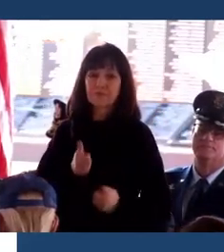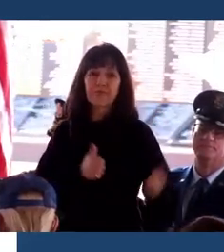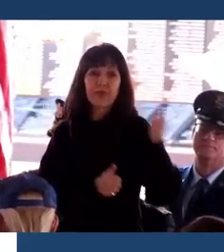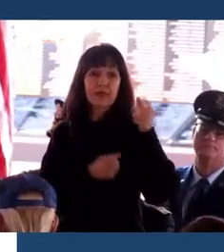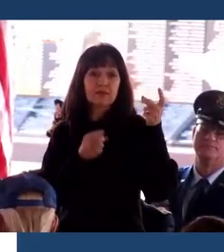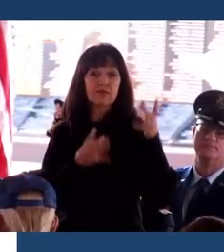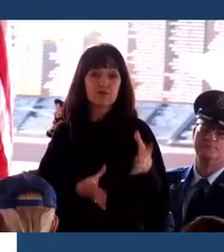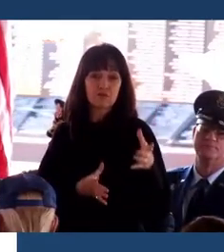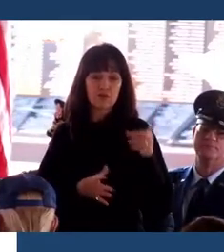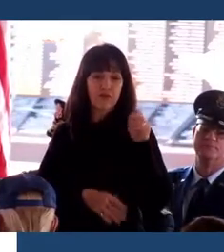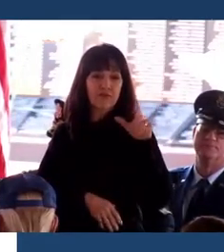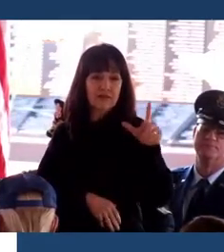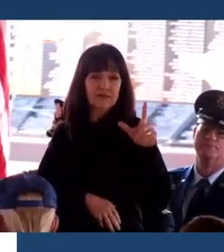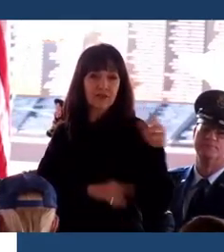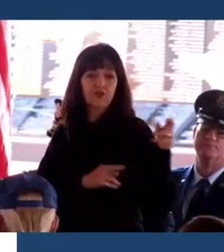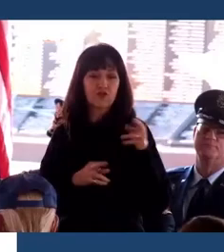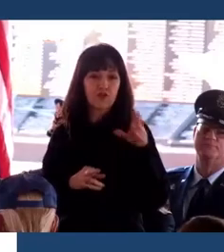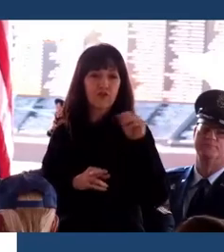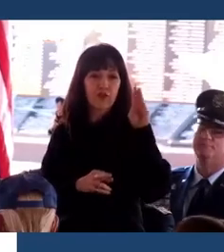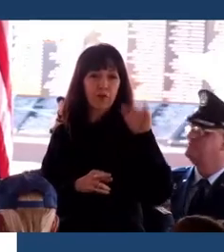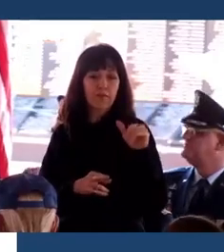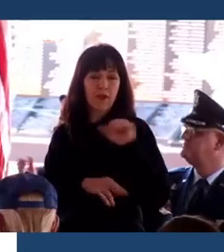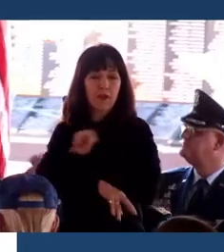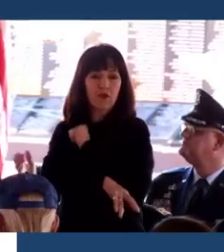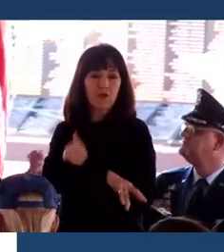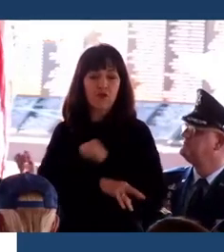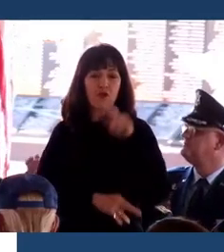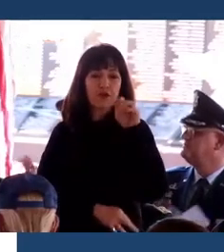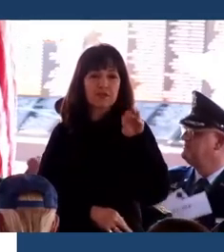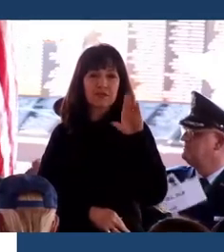Executive Director of the Delaware River and Bay Authority Tom Cook.